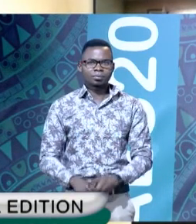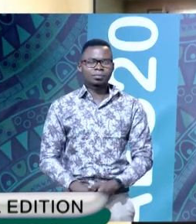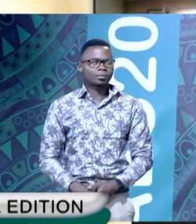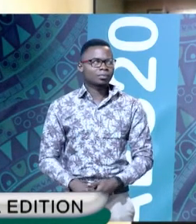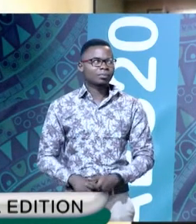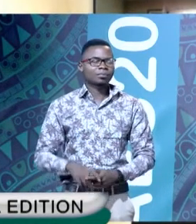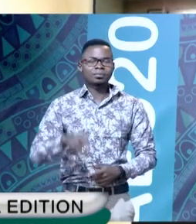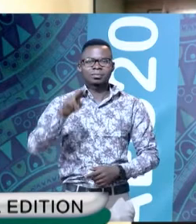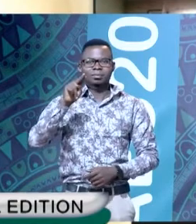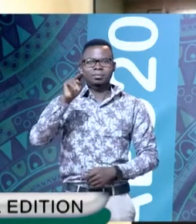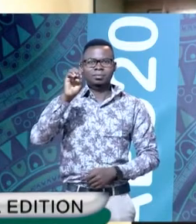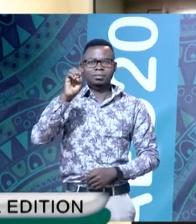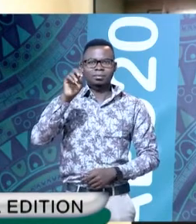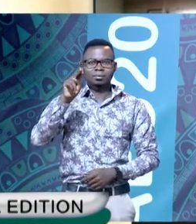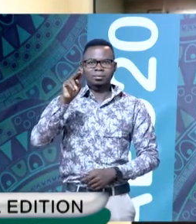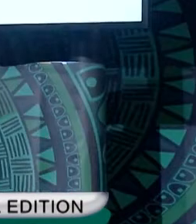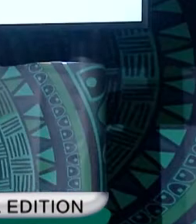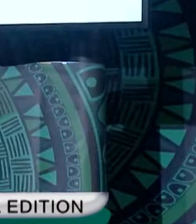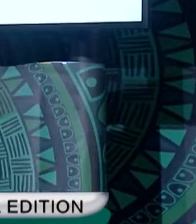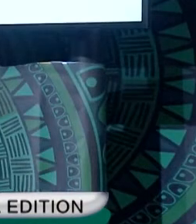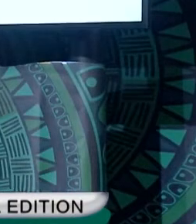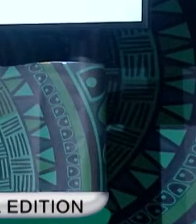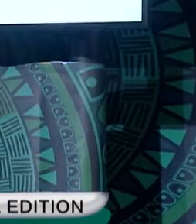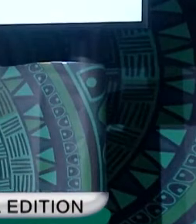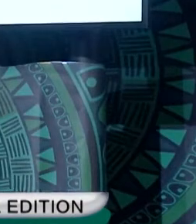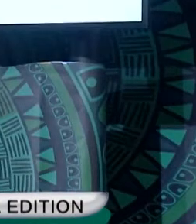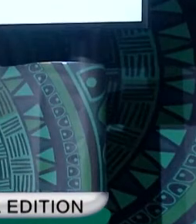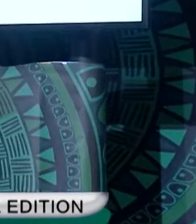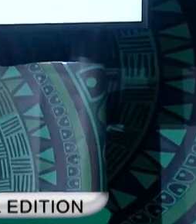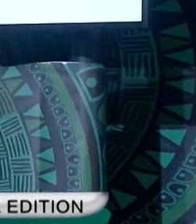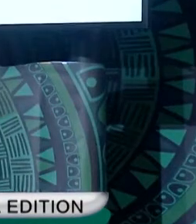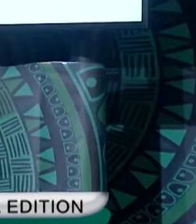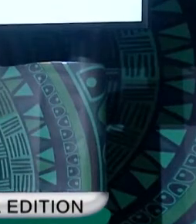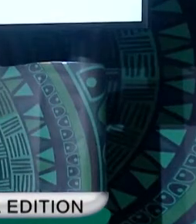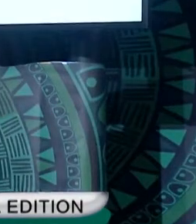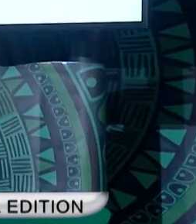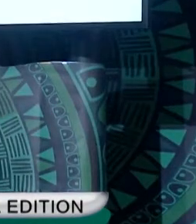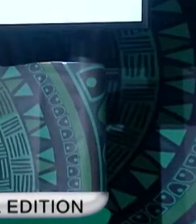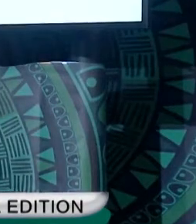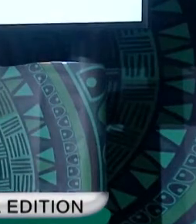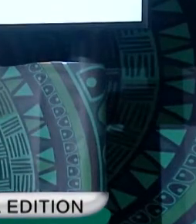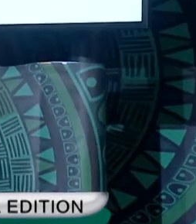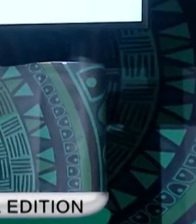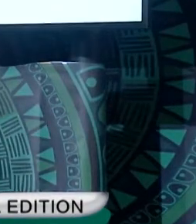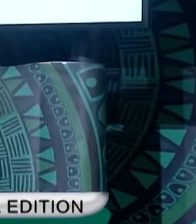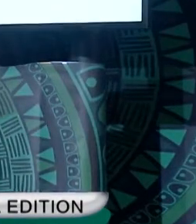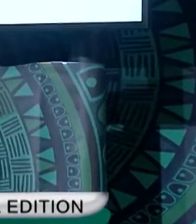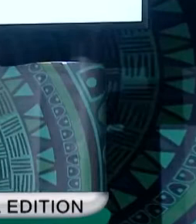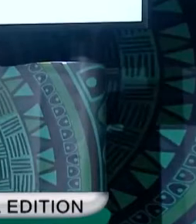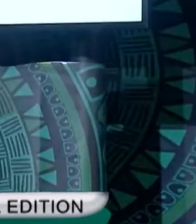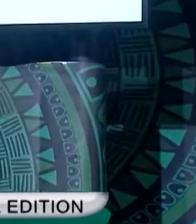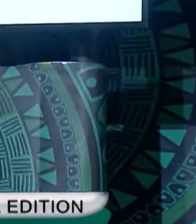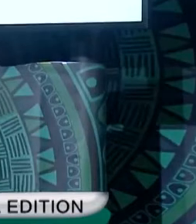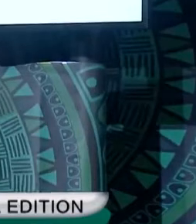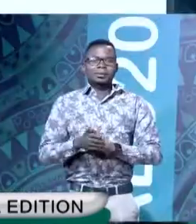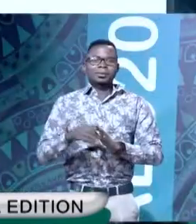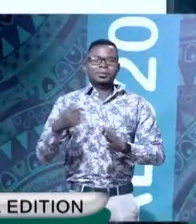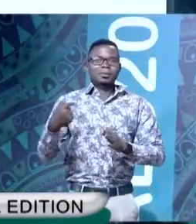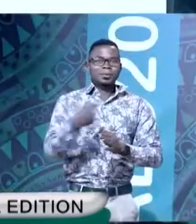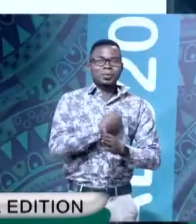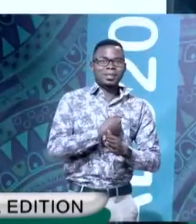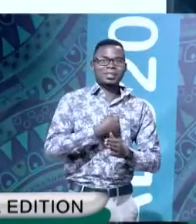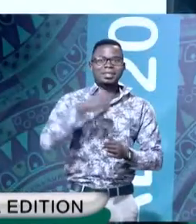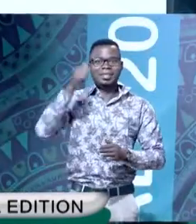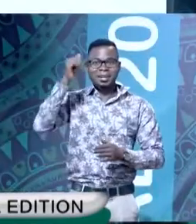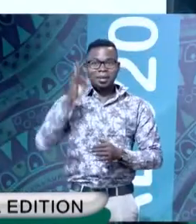Okay, the network over there in Egypt has frozen, as we can see. That is also one thing we should do better as Africans